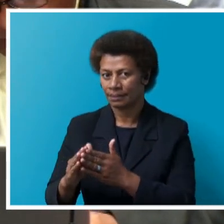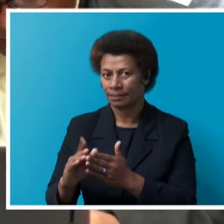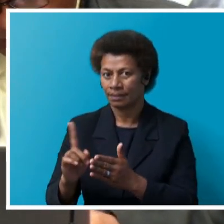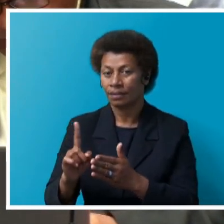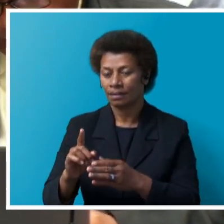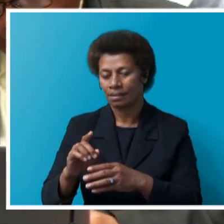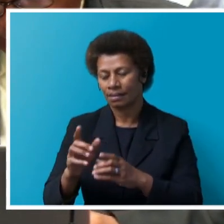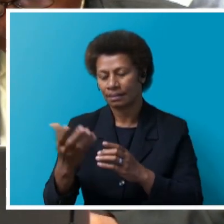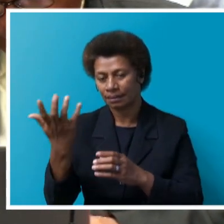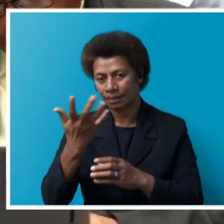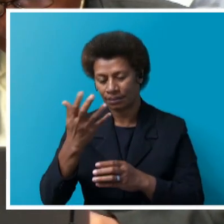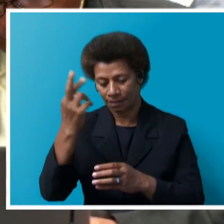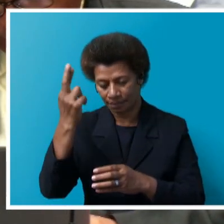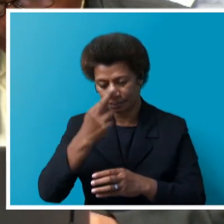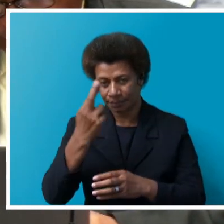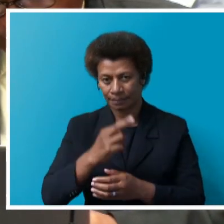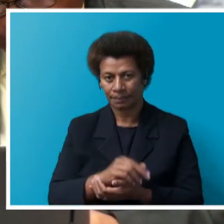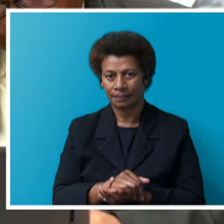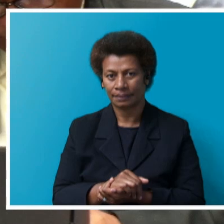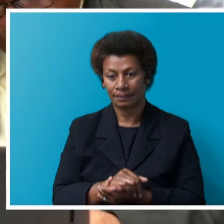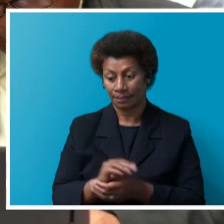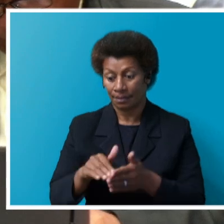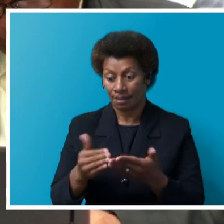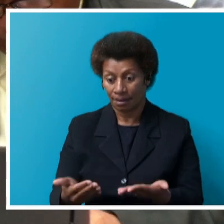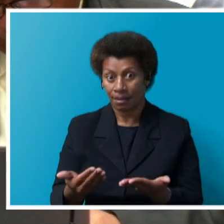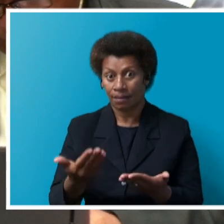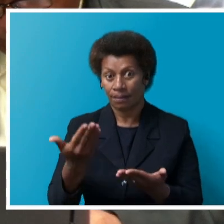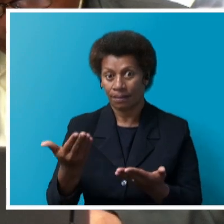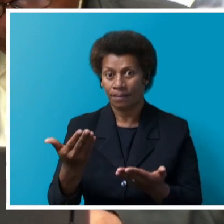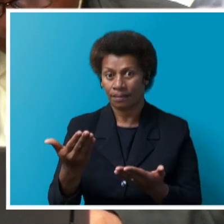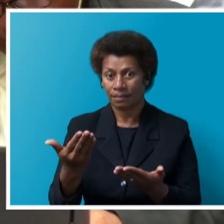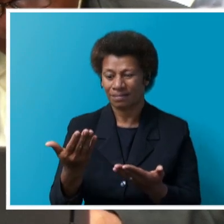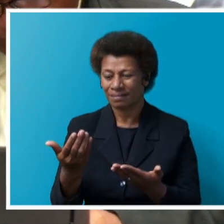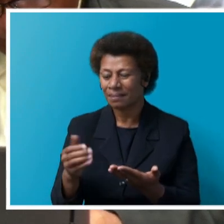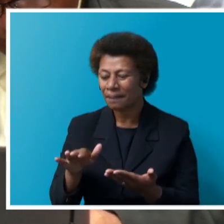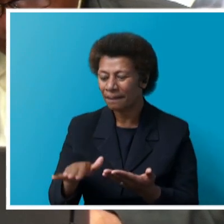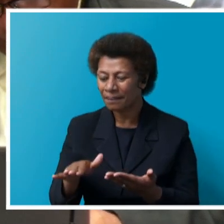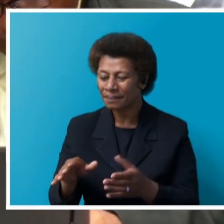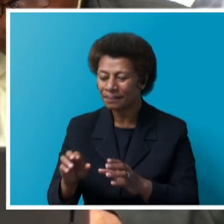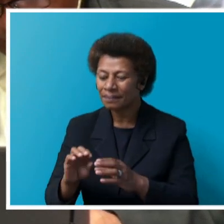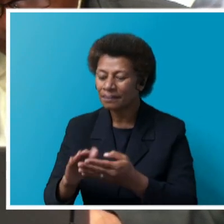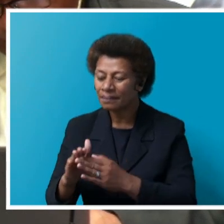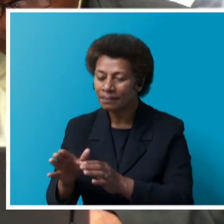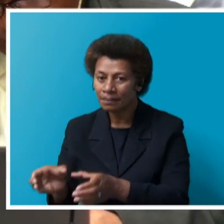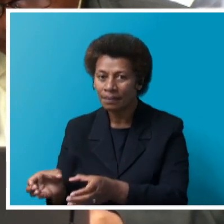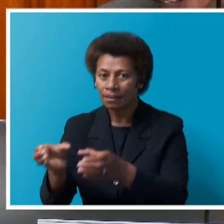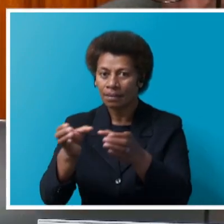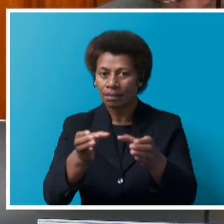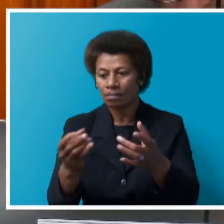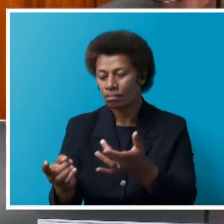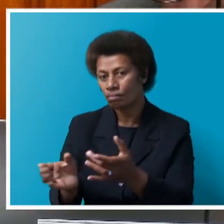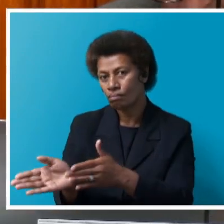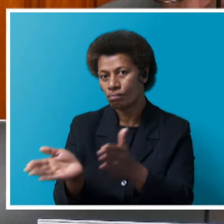crisis. One of our most pressing priorities is the relocation of our vulnerable, at-risk communities.